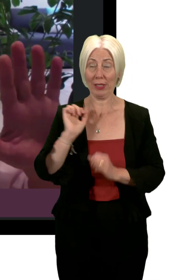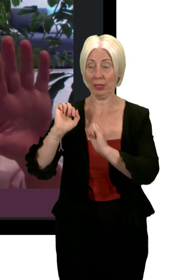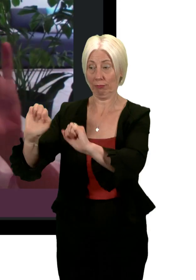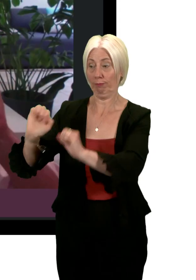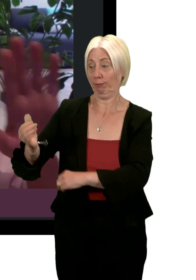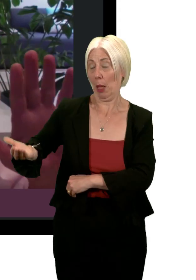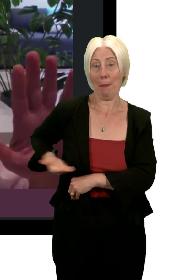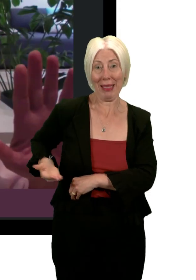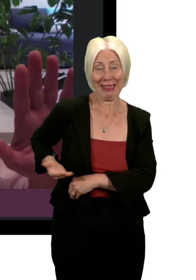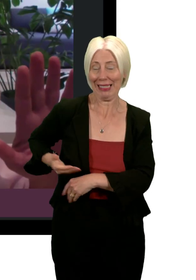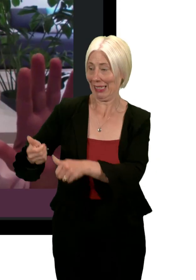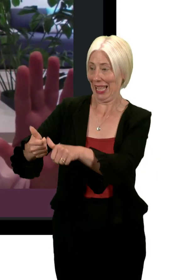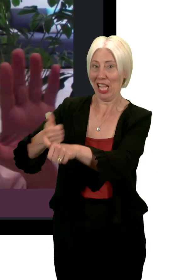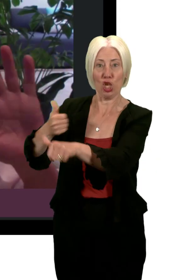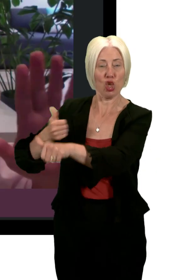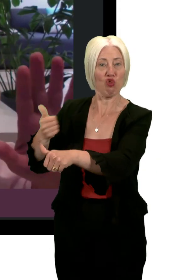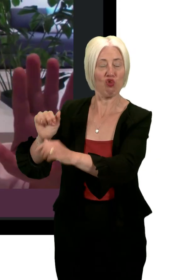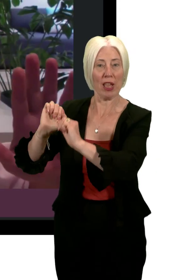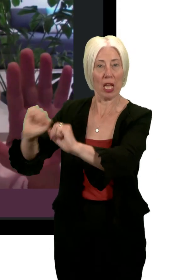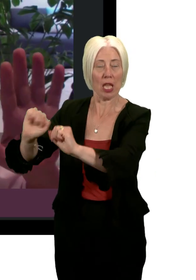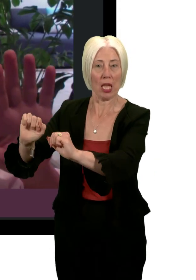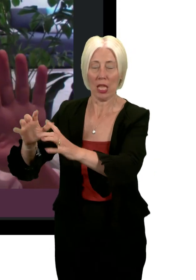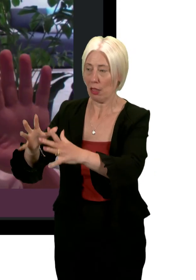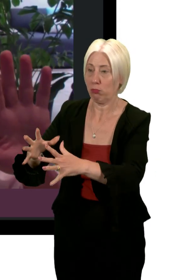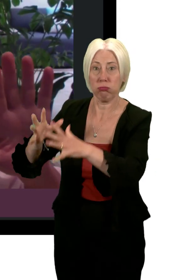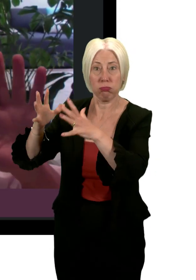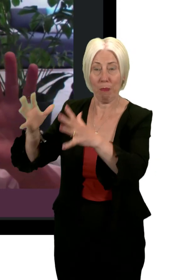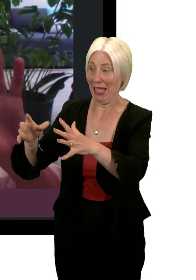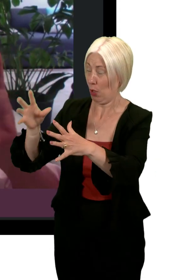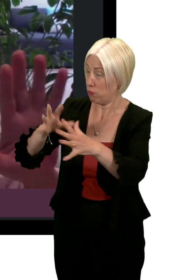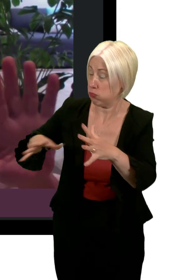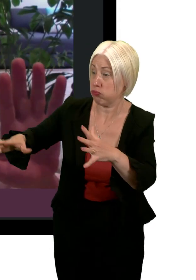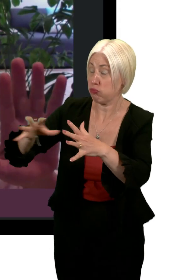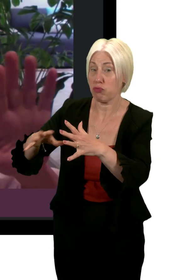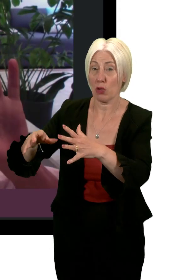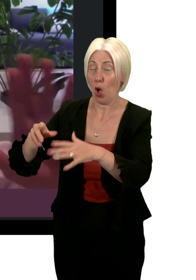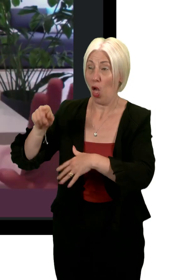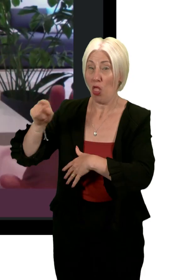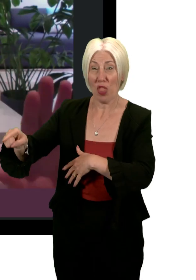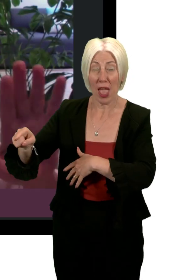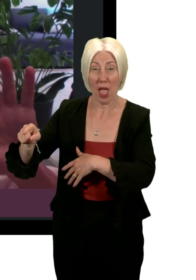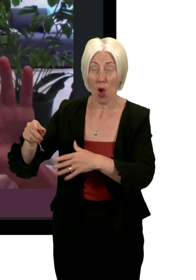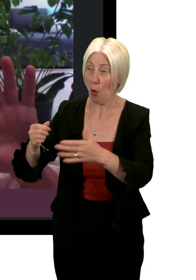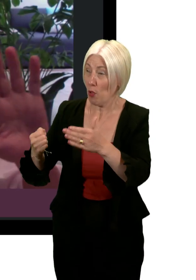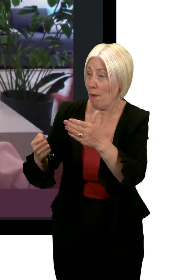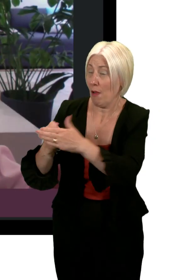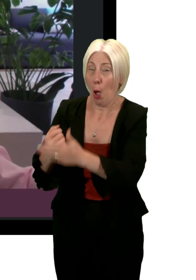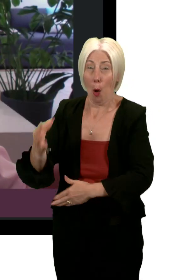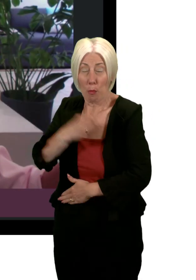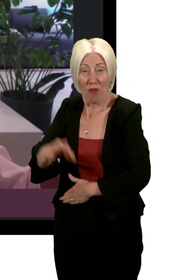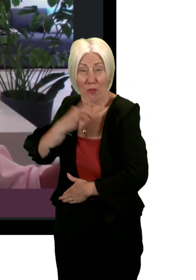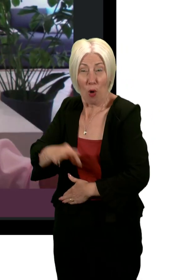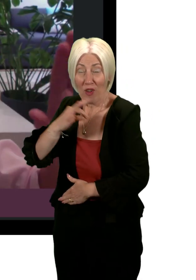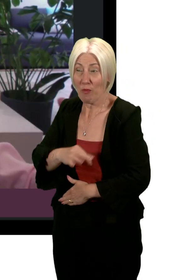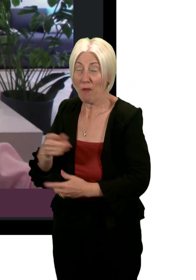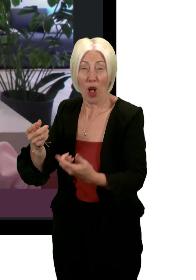food industry, a large part of which, the biggest part of which, is driving towards maximizing profit through the least